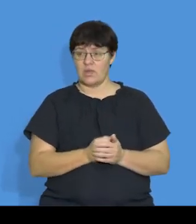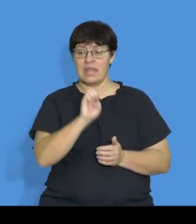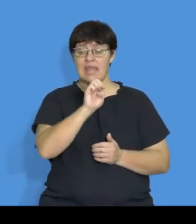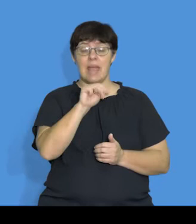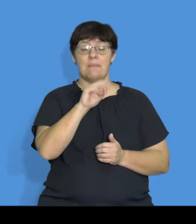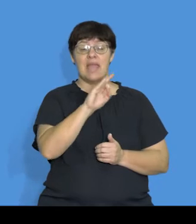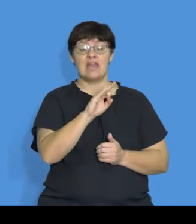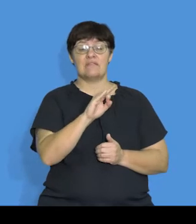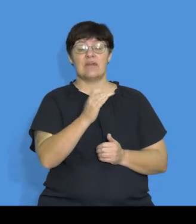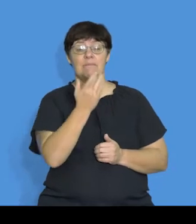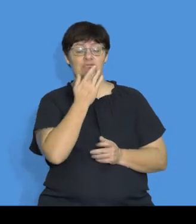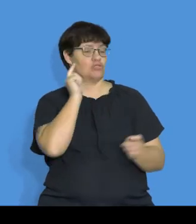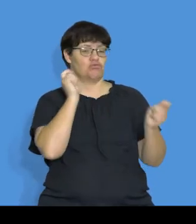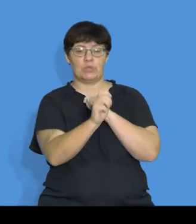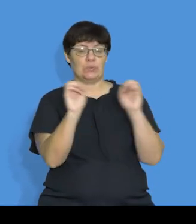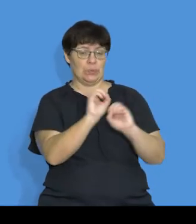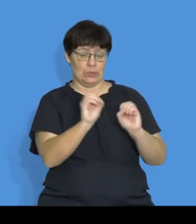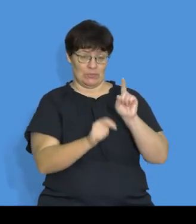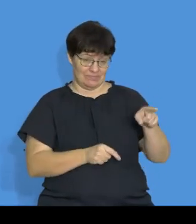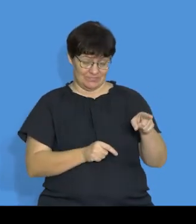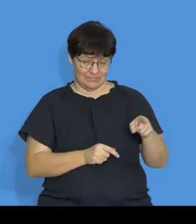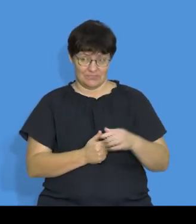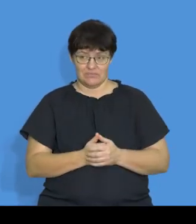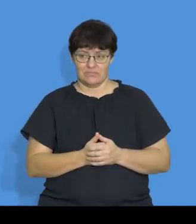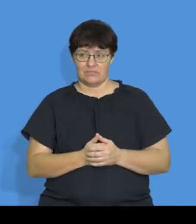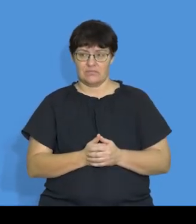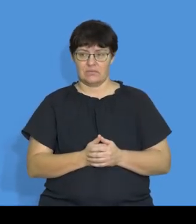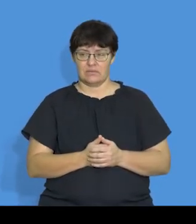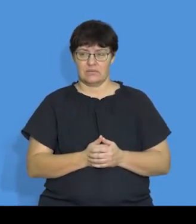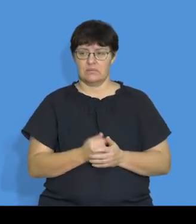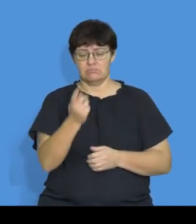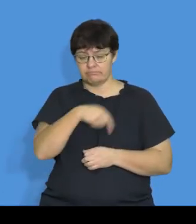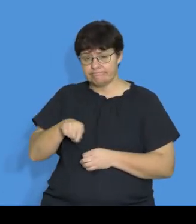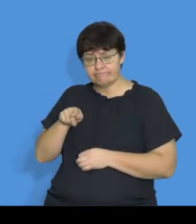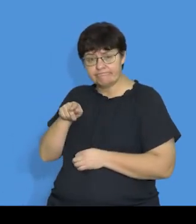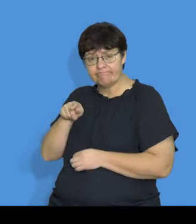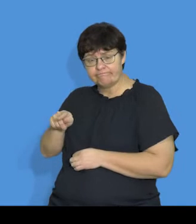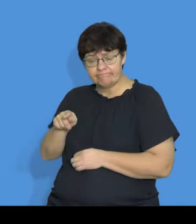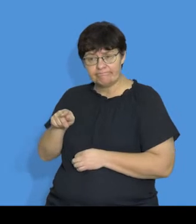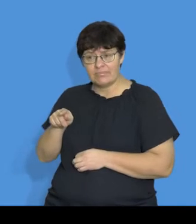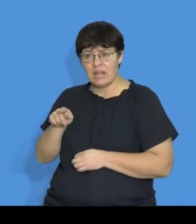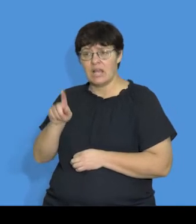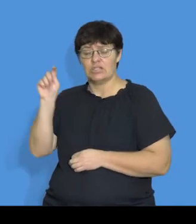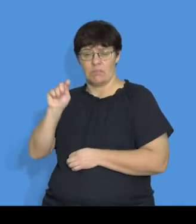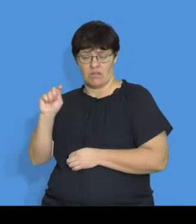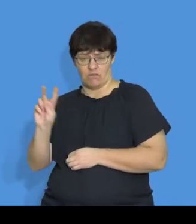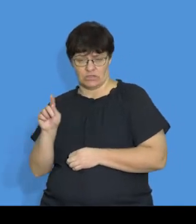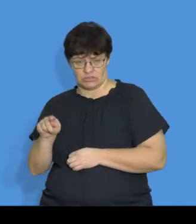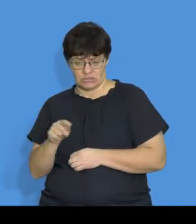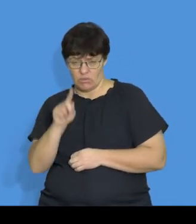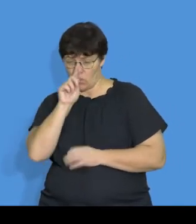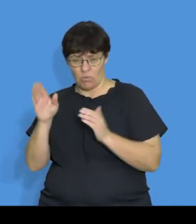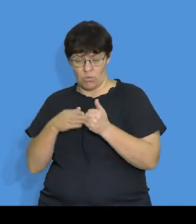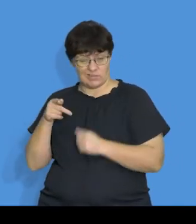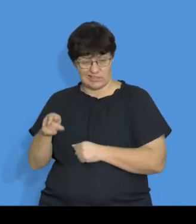not change, it stays the same, right? But then the terminal voltage for a closed circuit, now we're looking at the closed circuit, is